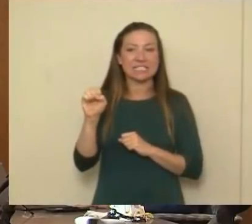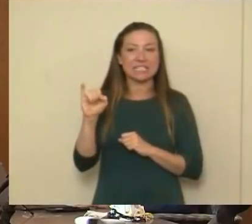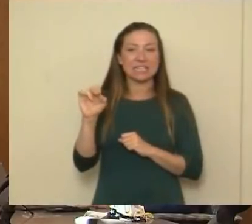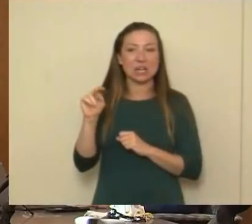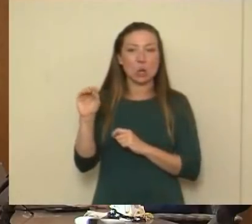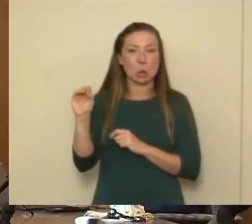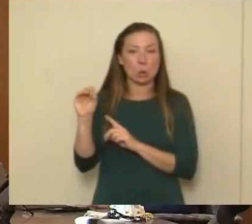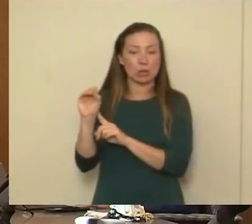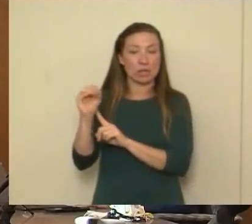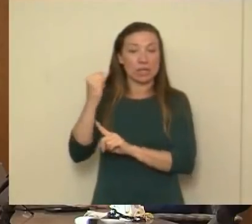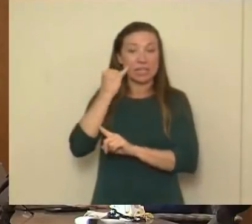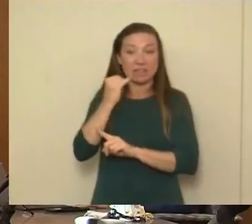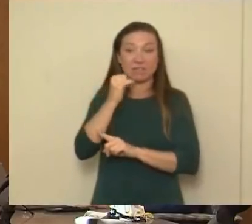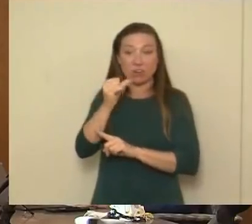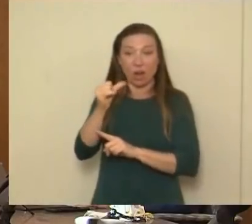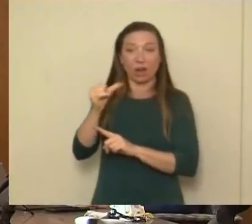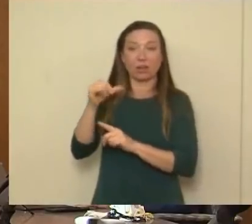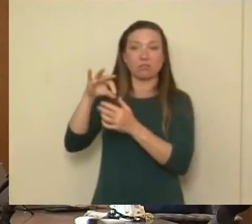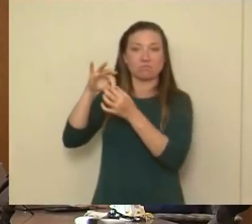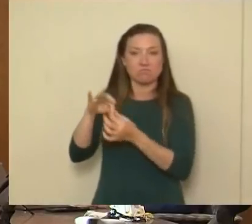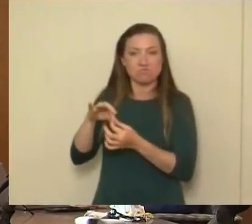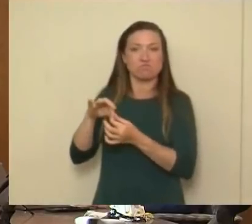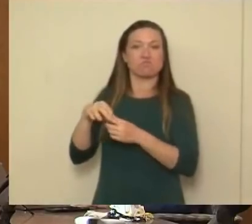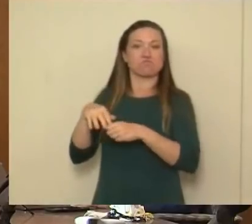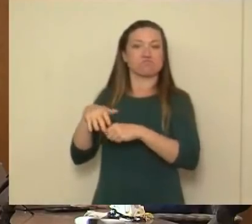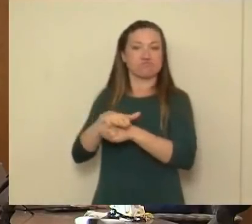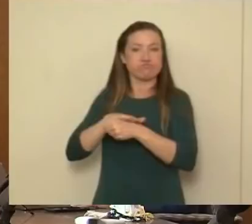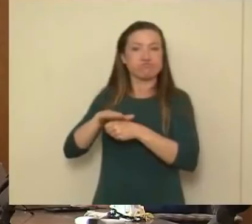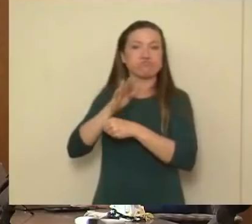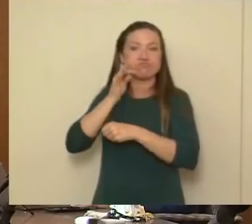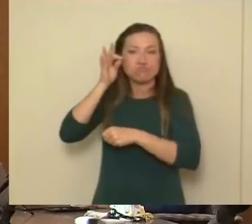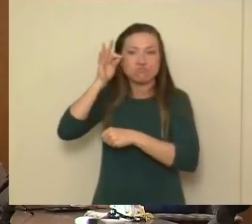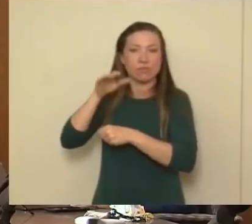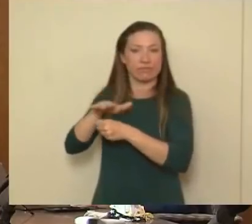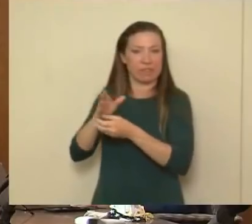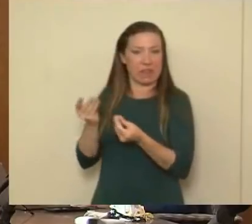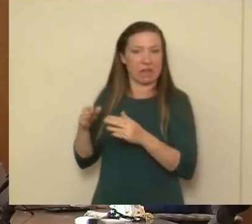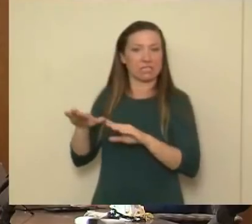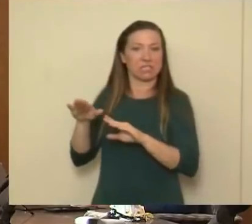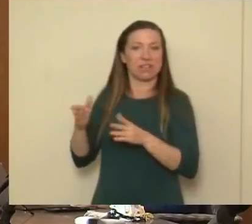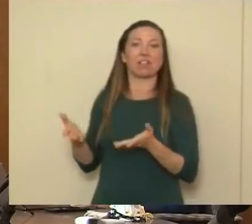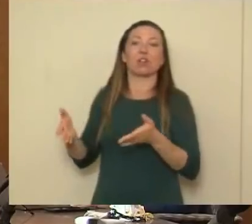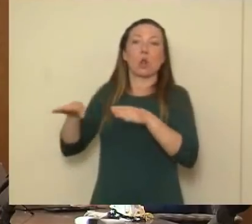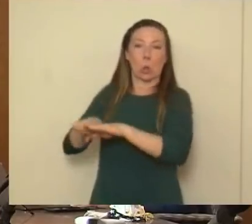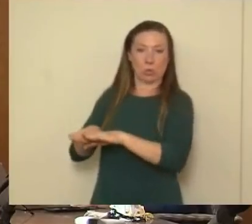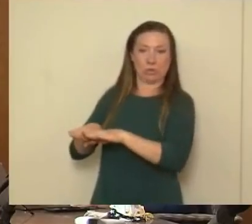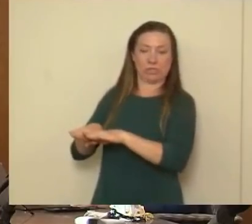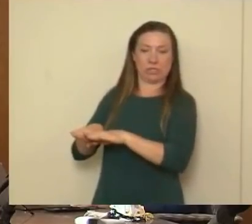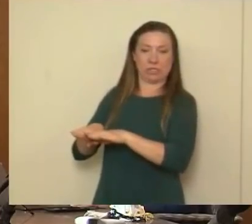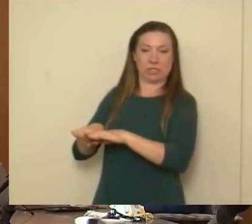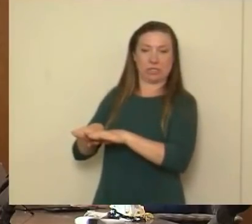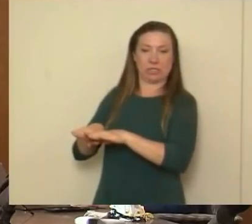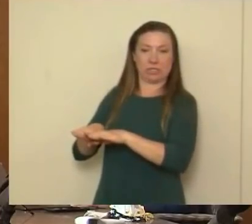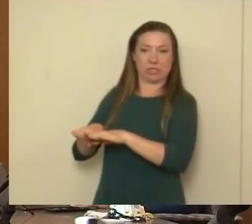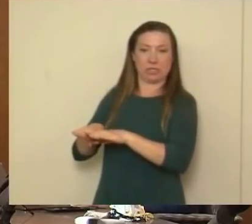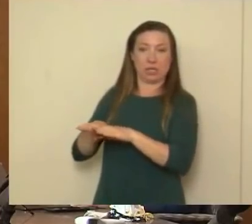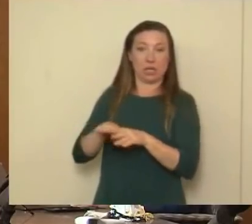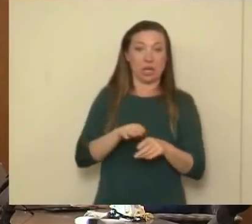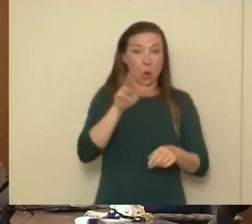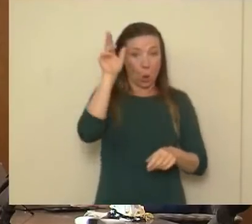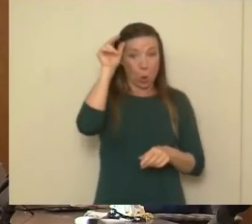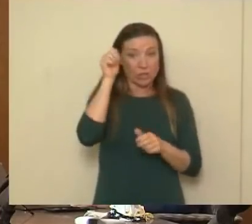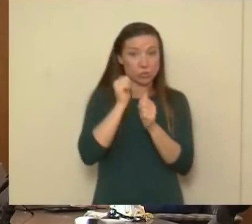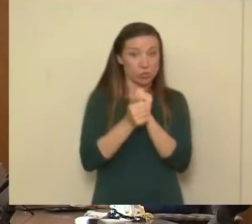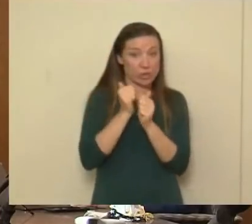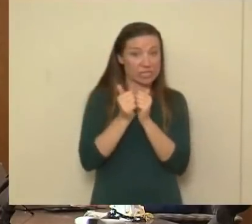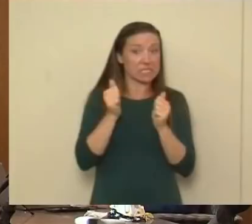are closed, and racetracks can run horse races without spectators. So